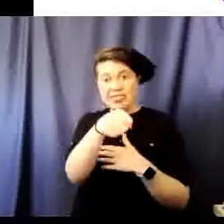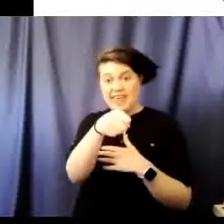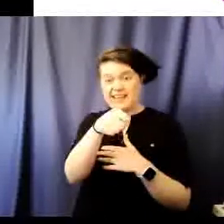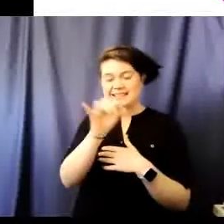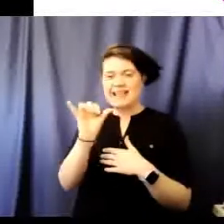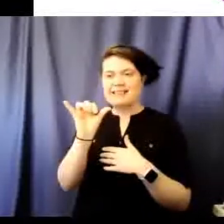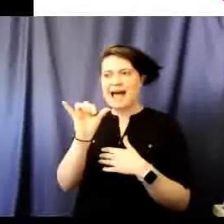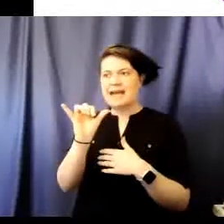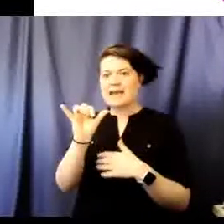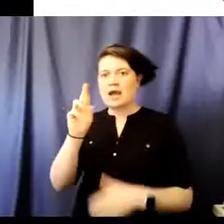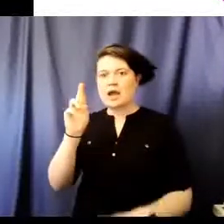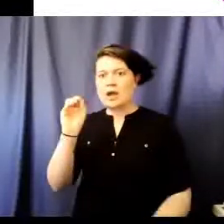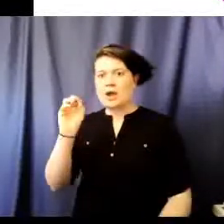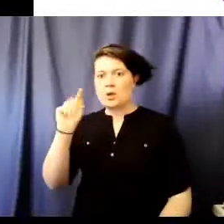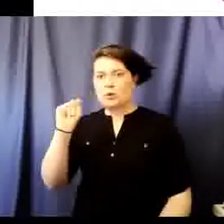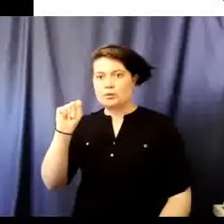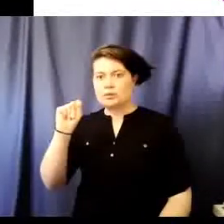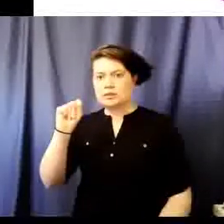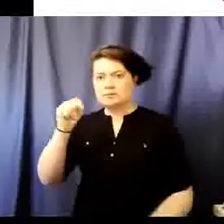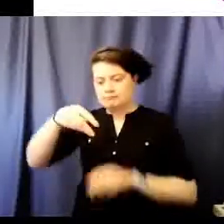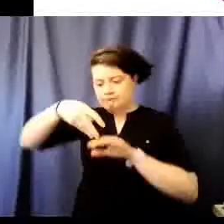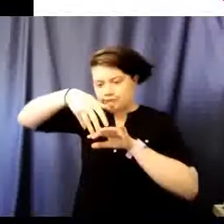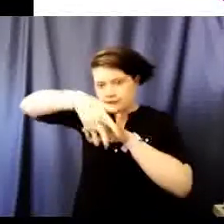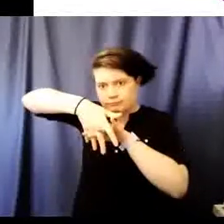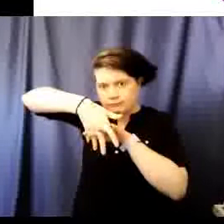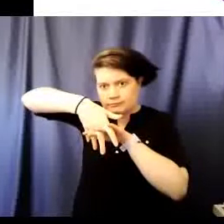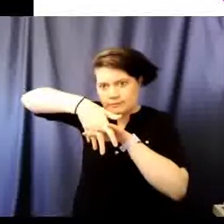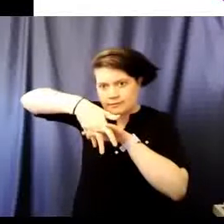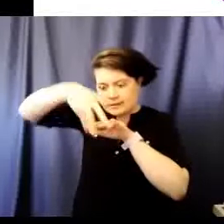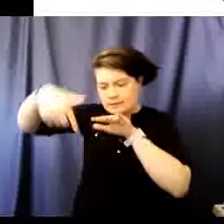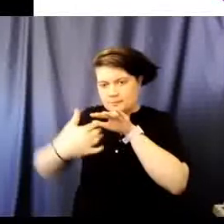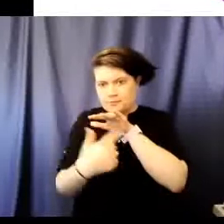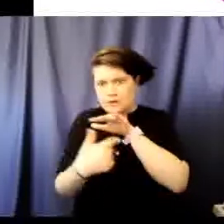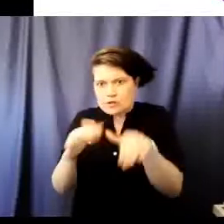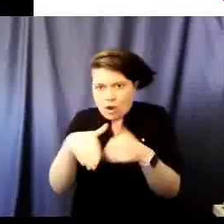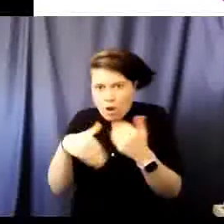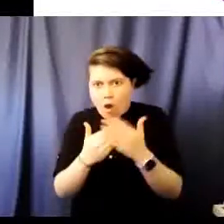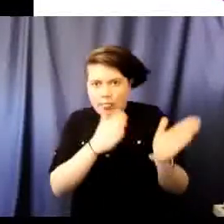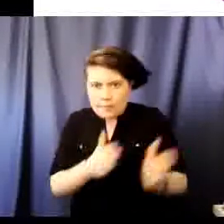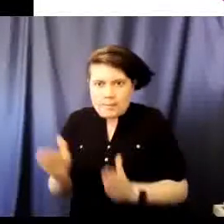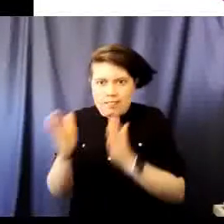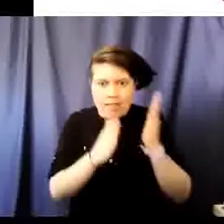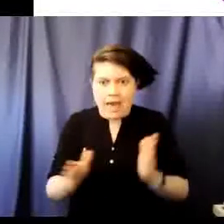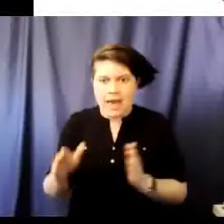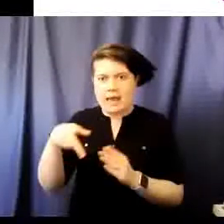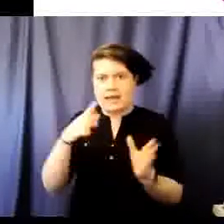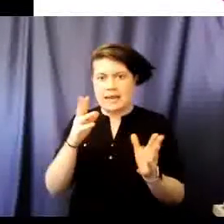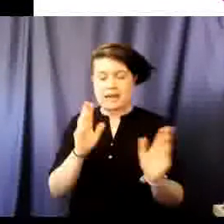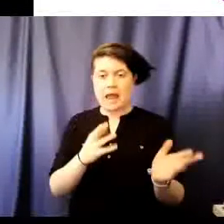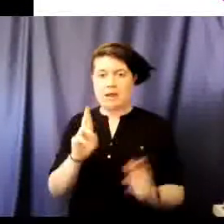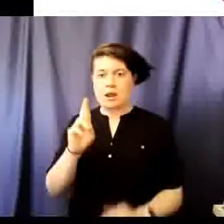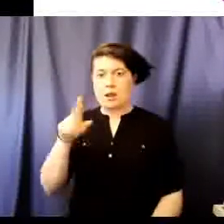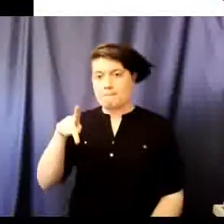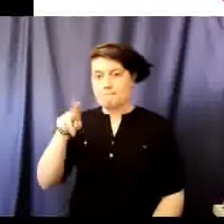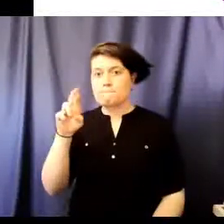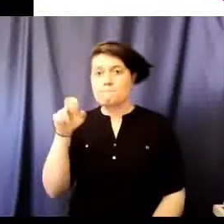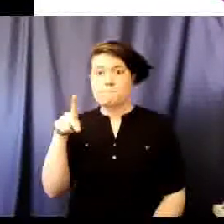to do all this planning and prep work so that our support groups are grounded and well-planned and able to thrive.